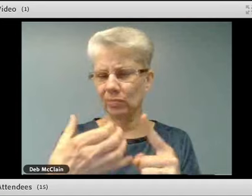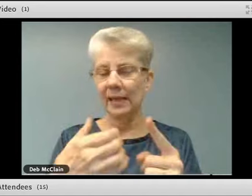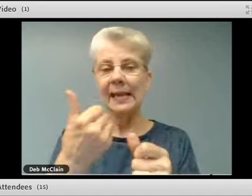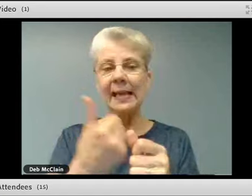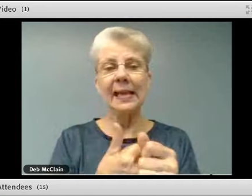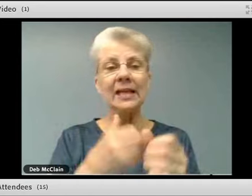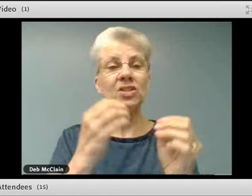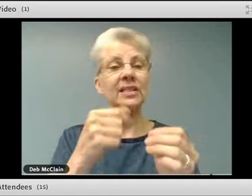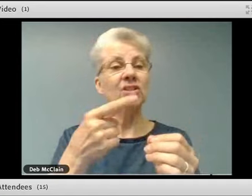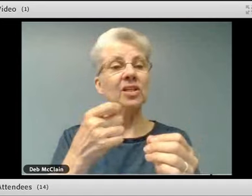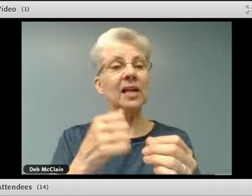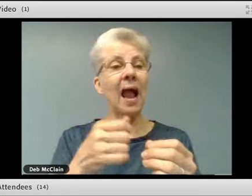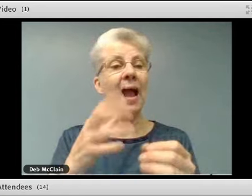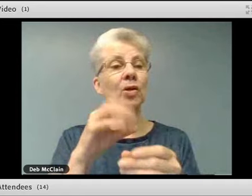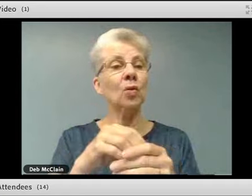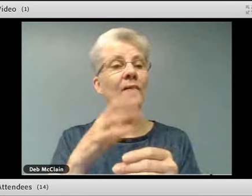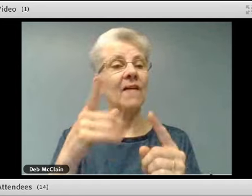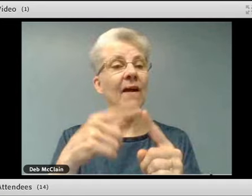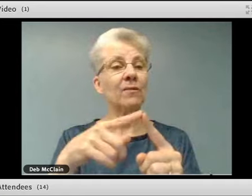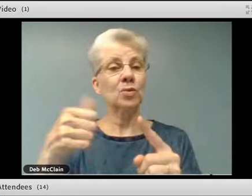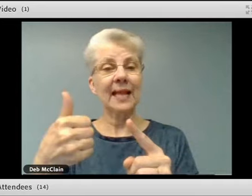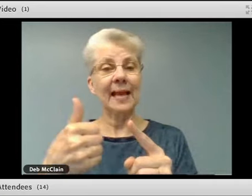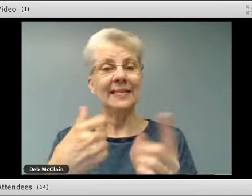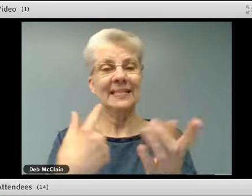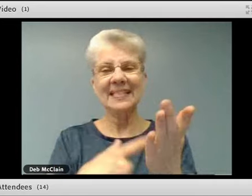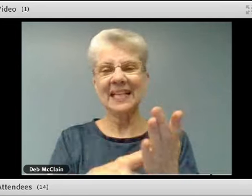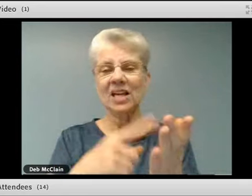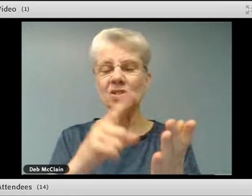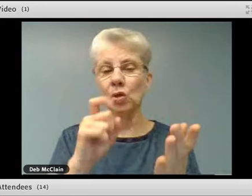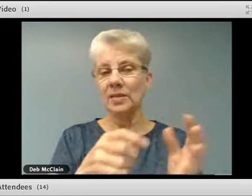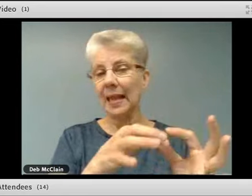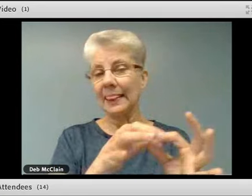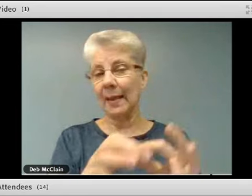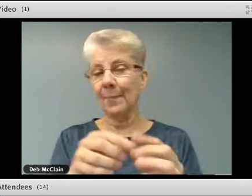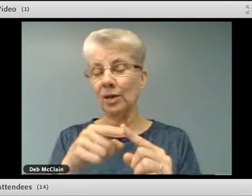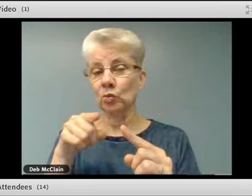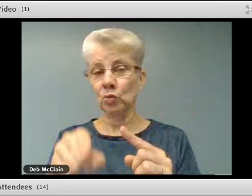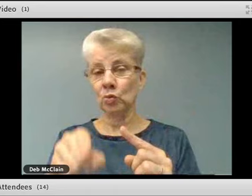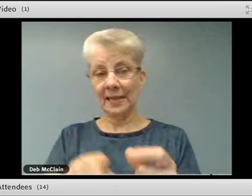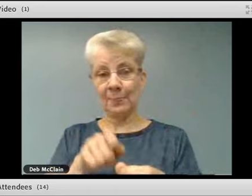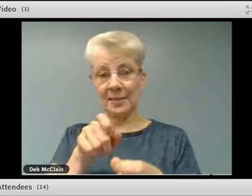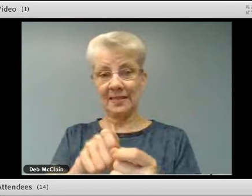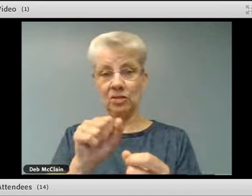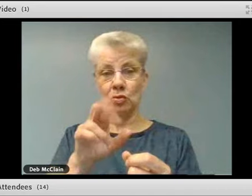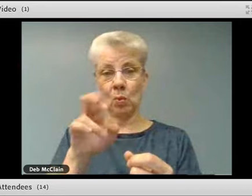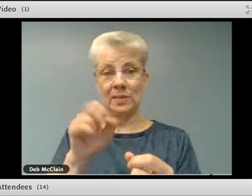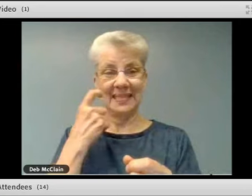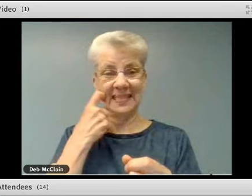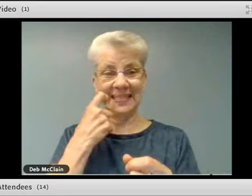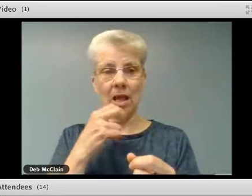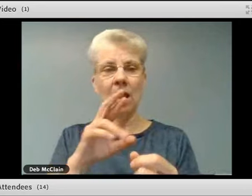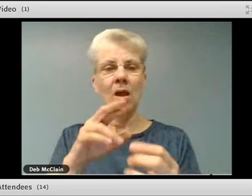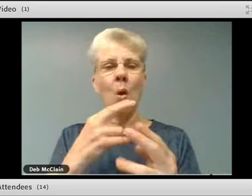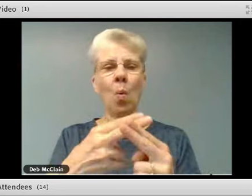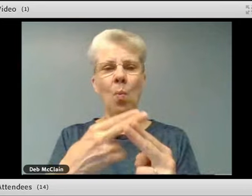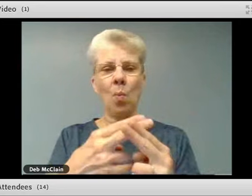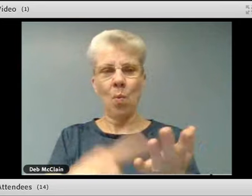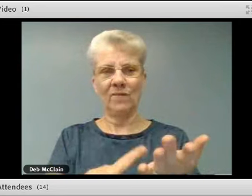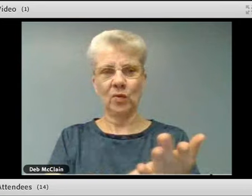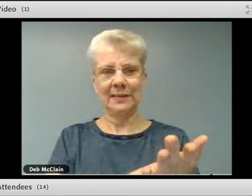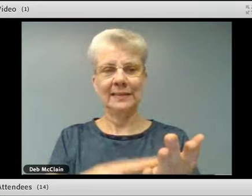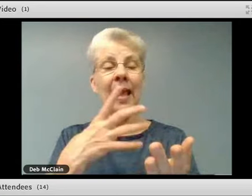include 5 to 10 discussion questions that link back to the specific sources that they reference.